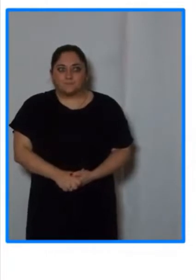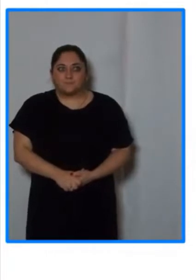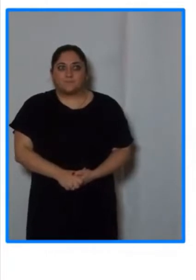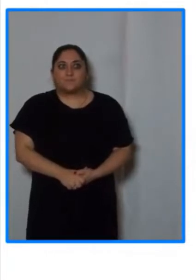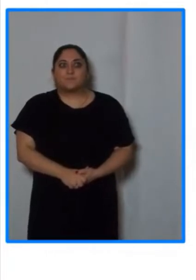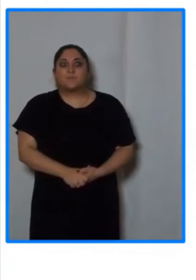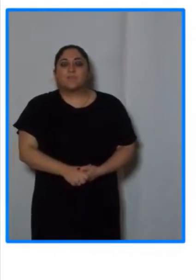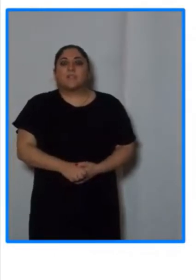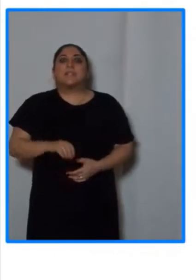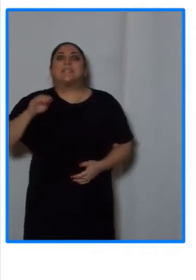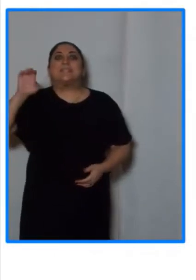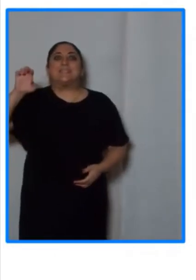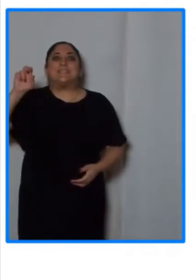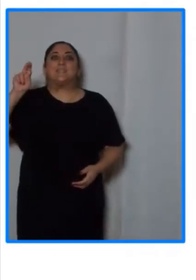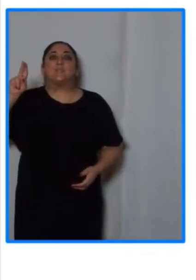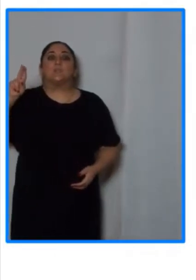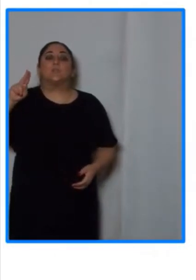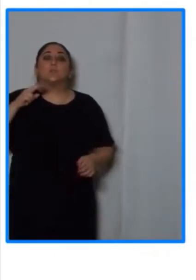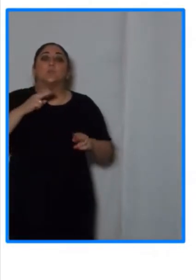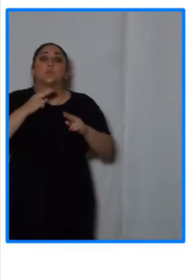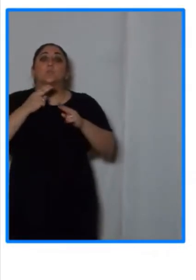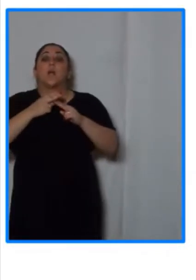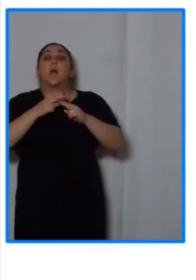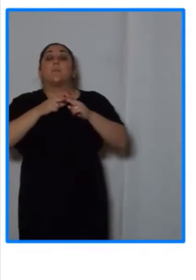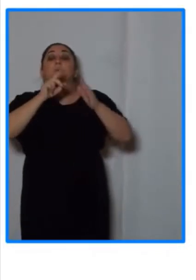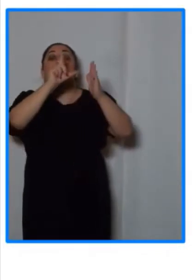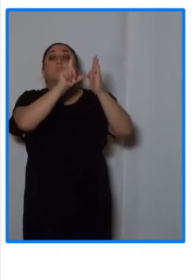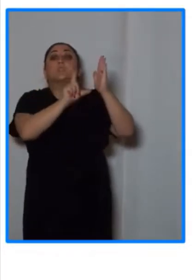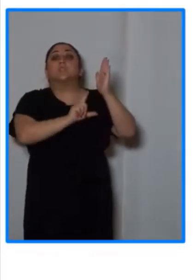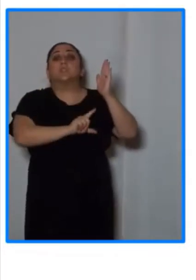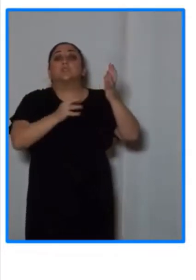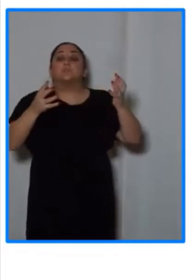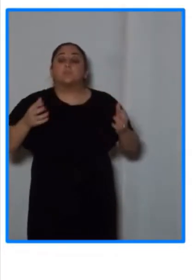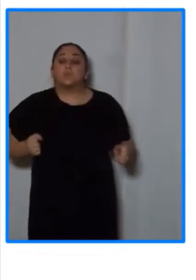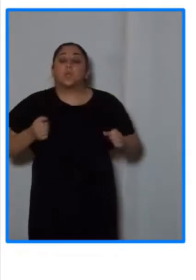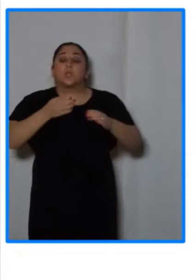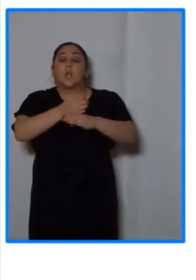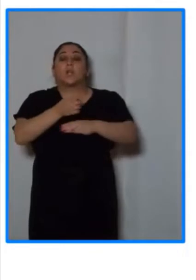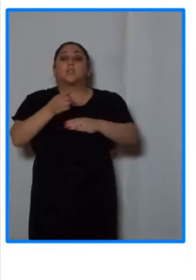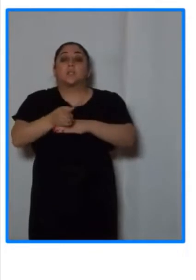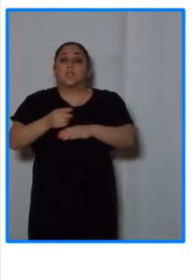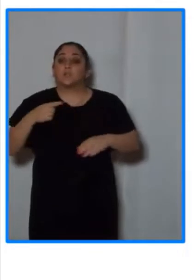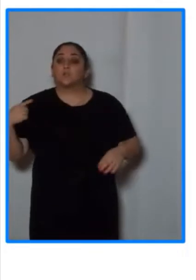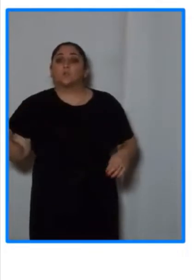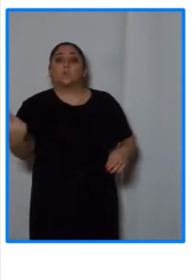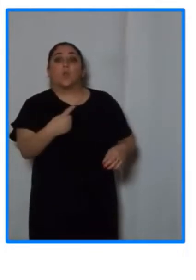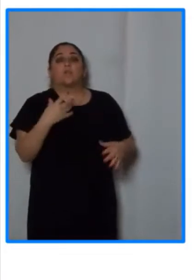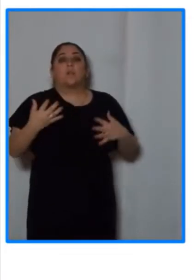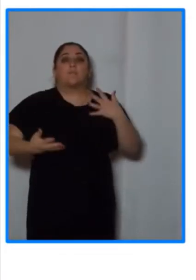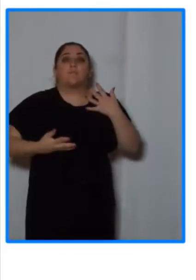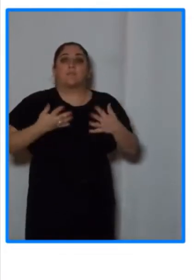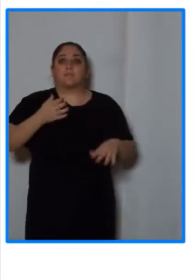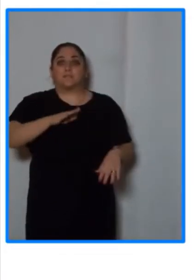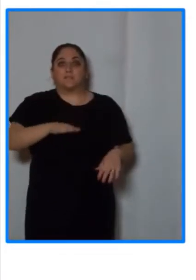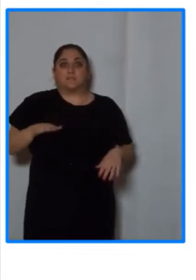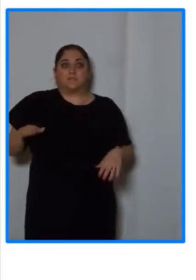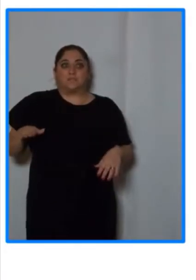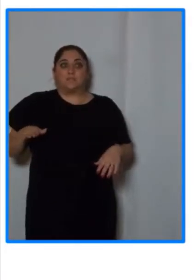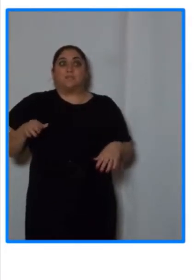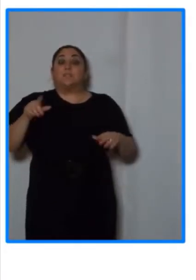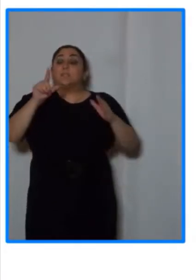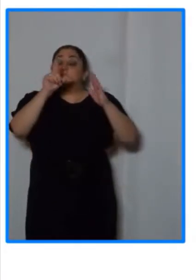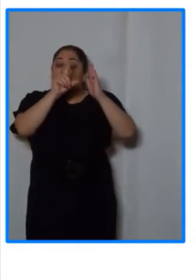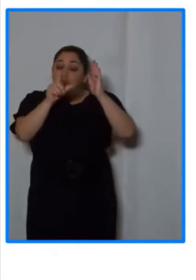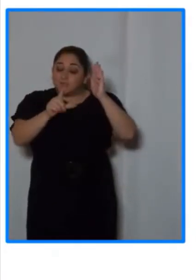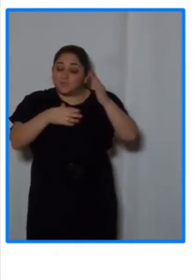Now, in European Union, we do have a legislation that requires accessibility from public sector, and the legislation is on its way to expand